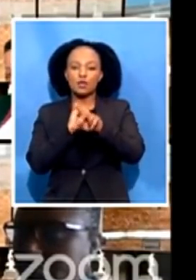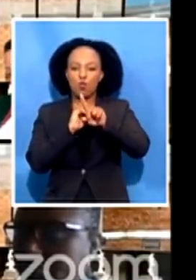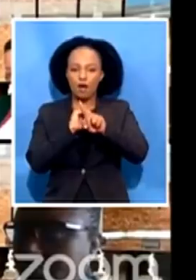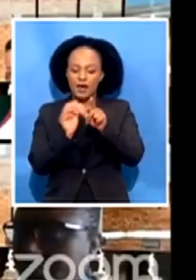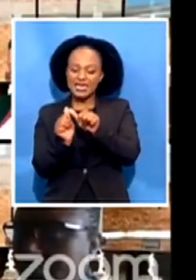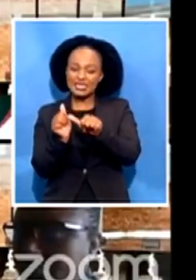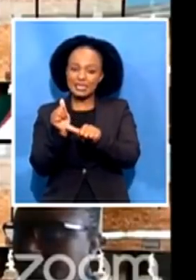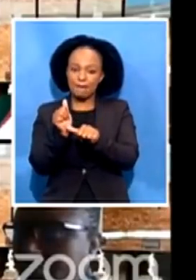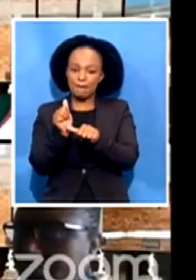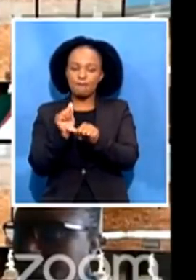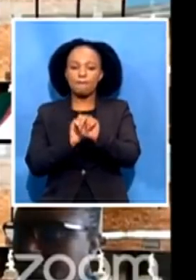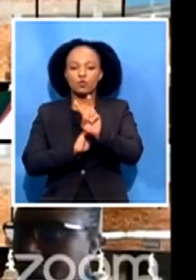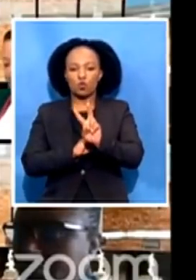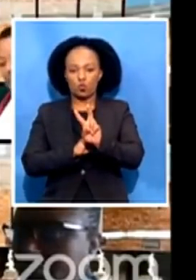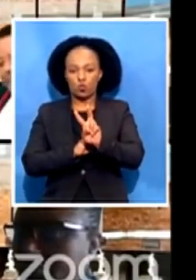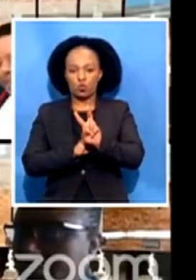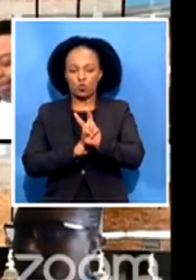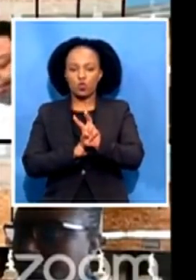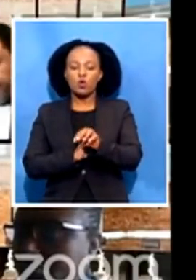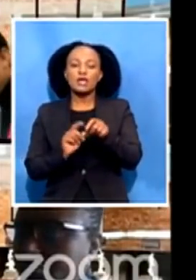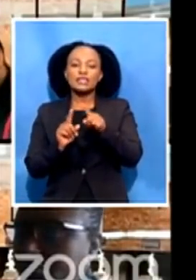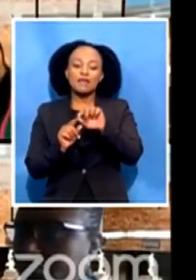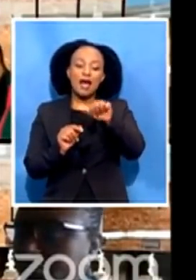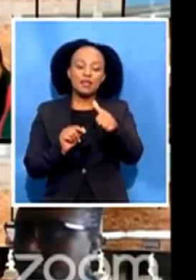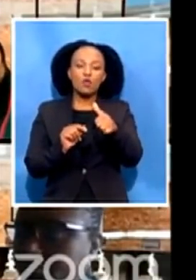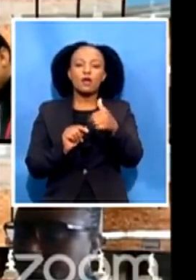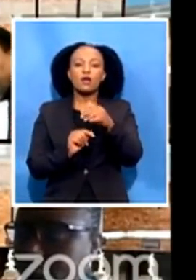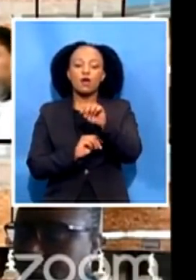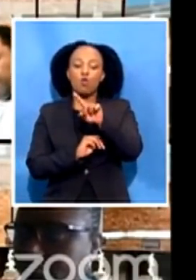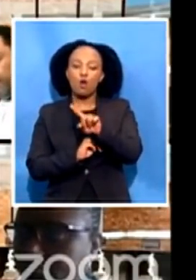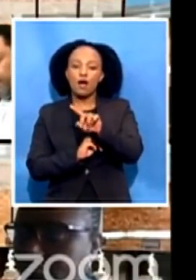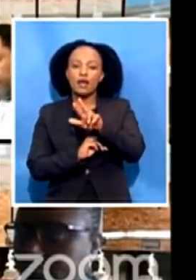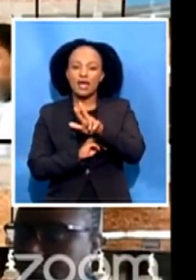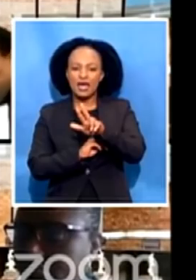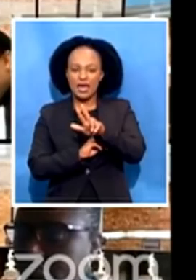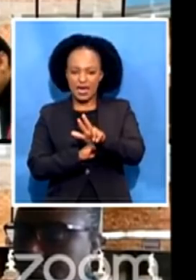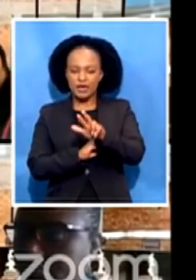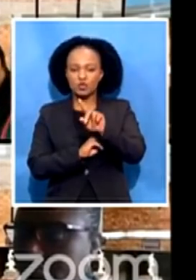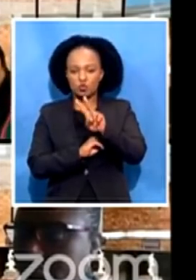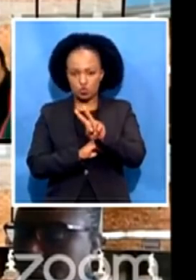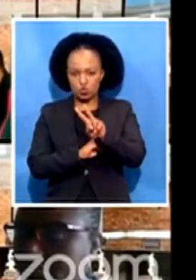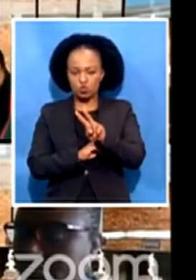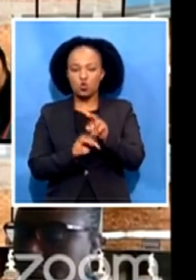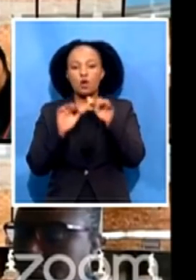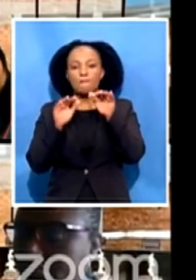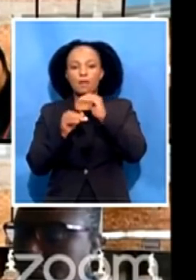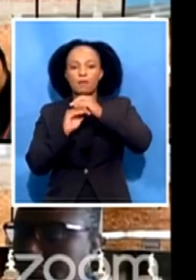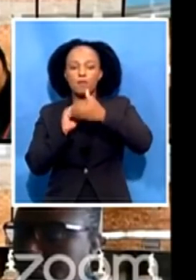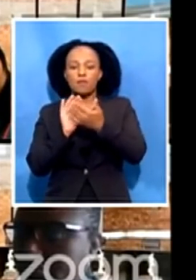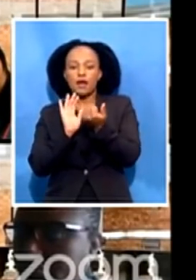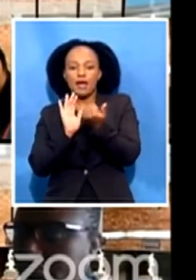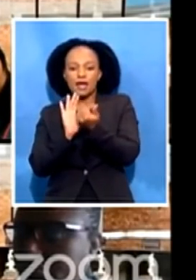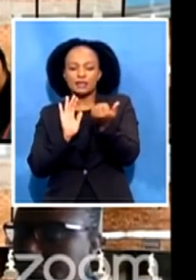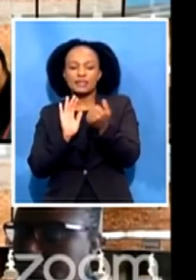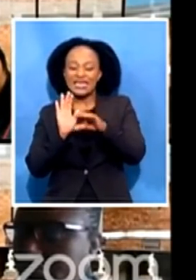Section 182, and the Public Protector Act, Section 6 thereof, subsection